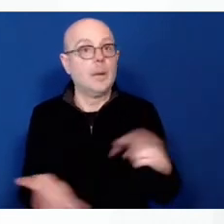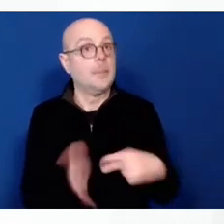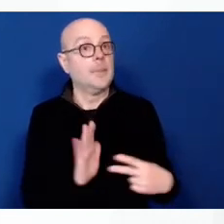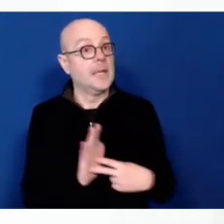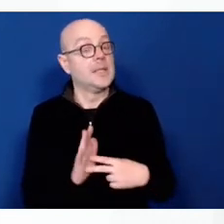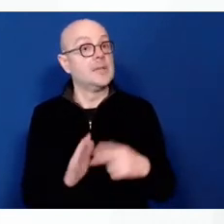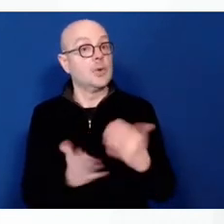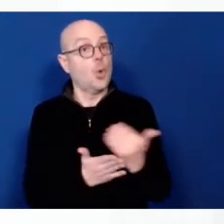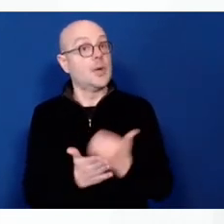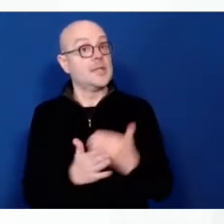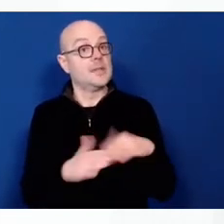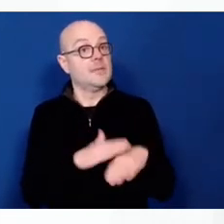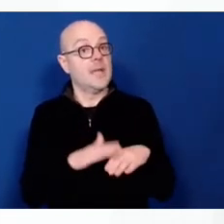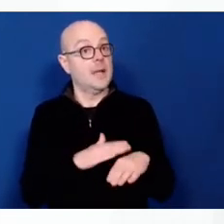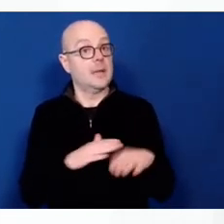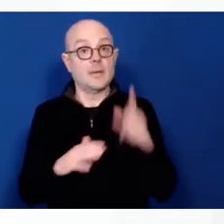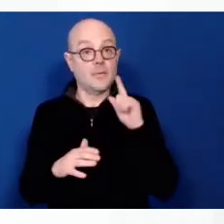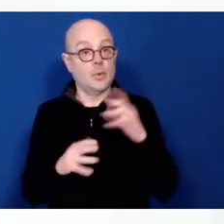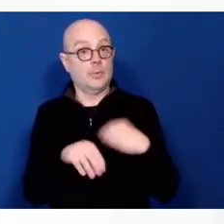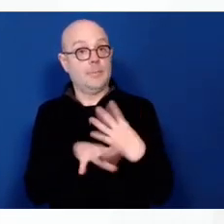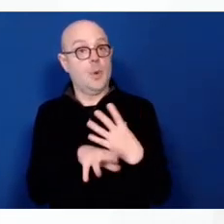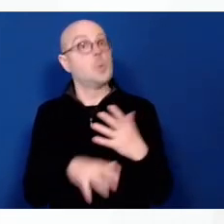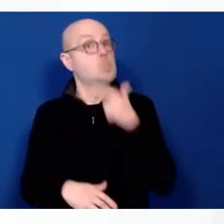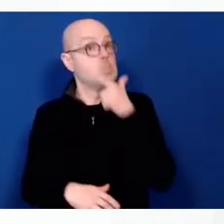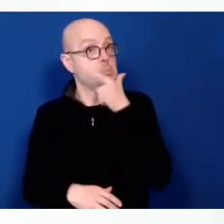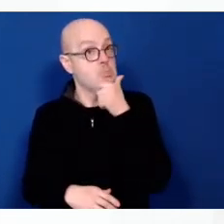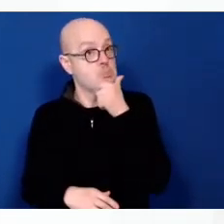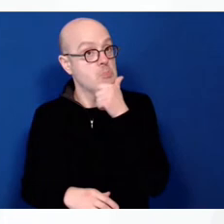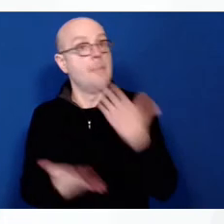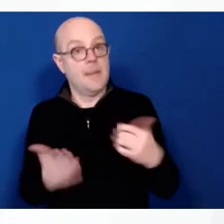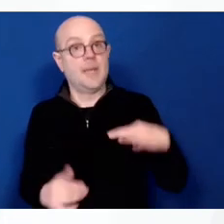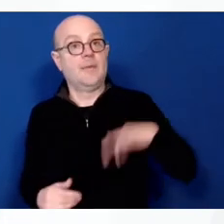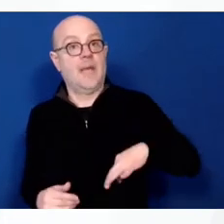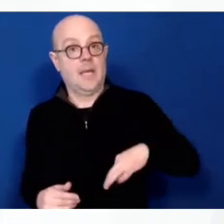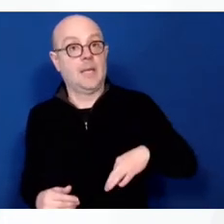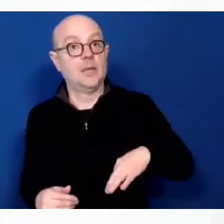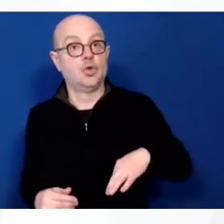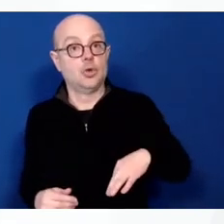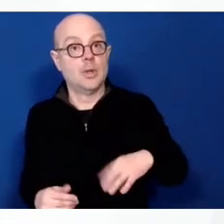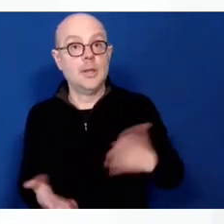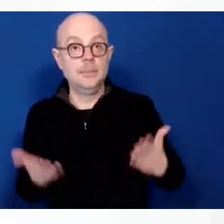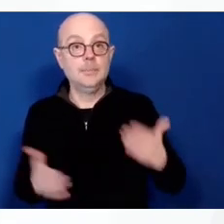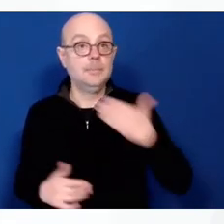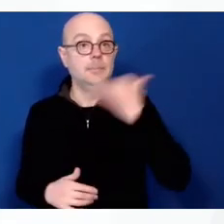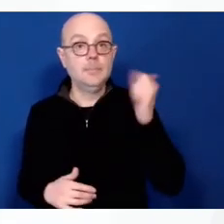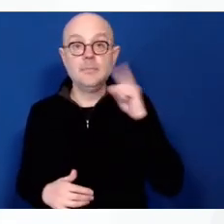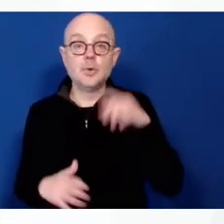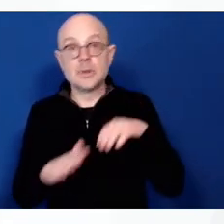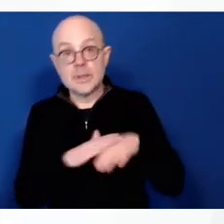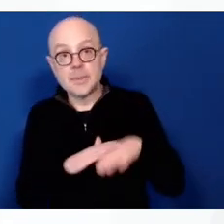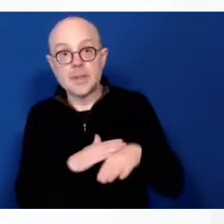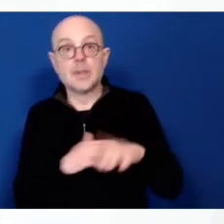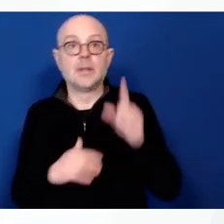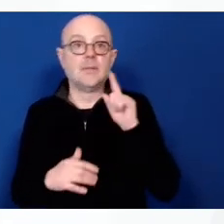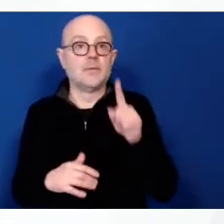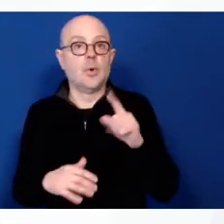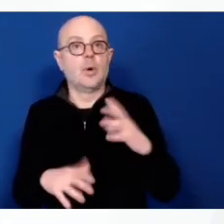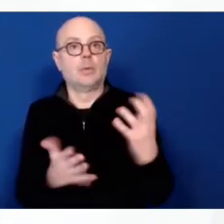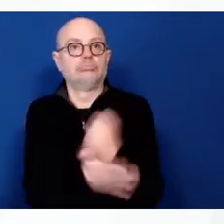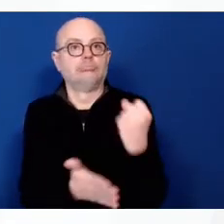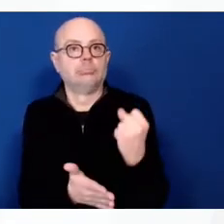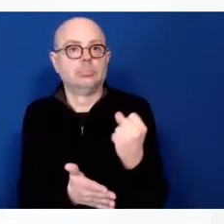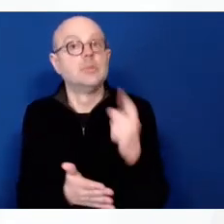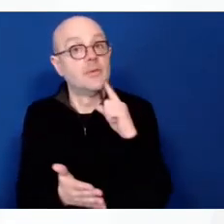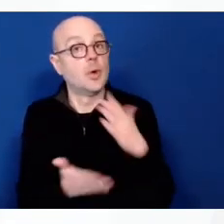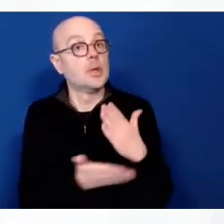for summer instruction perhaps has some advantages in terms of accessibility and availability for many people. So